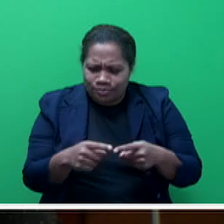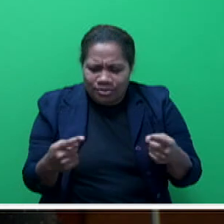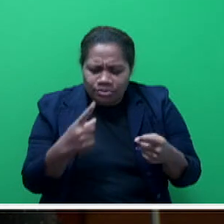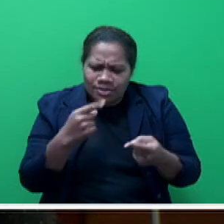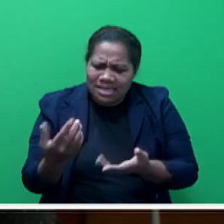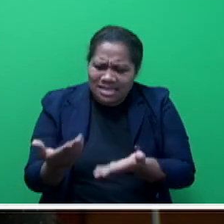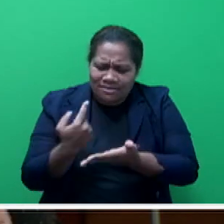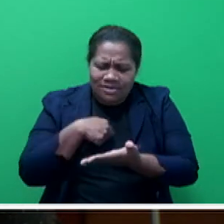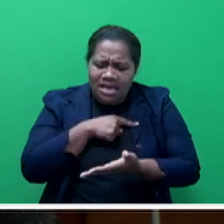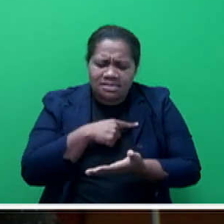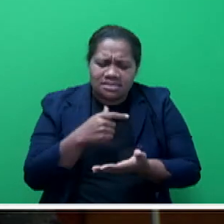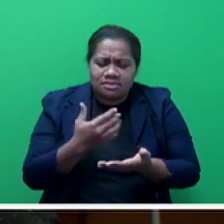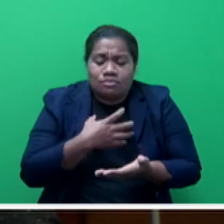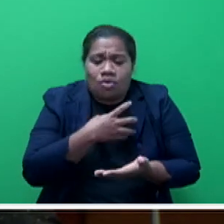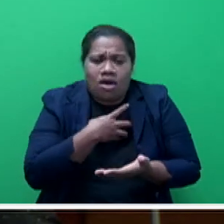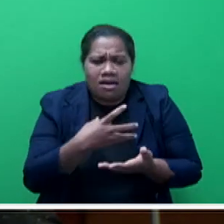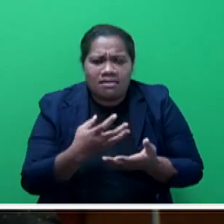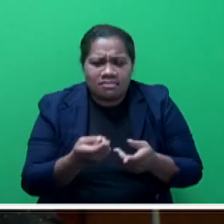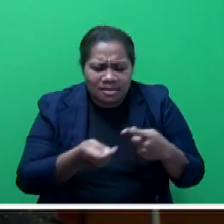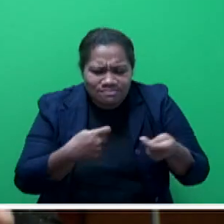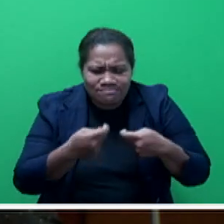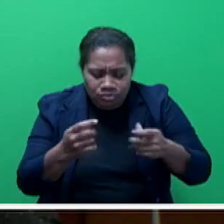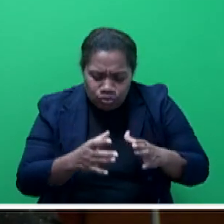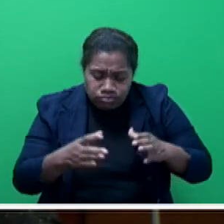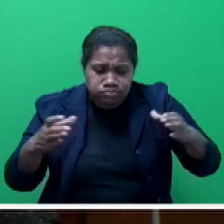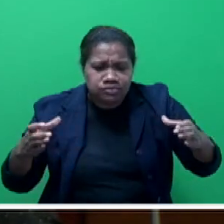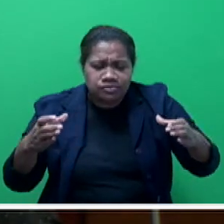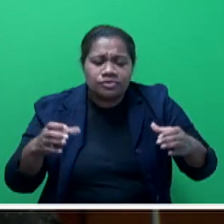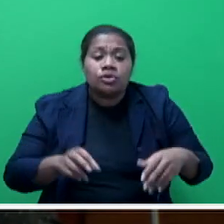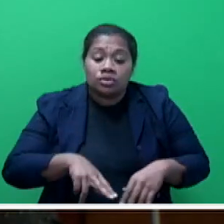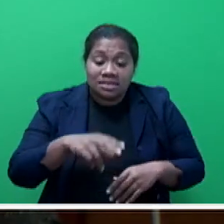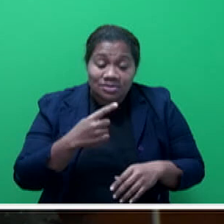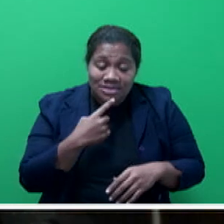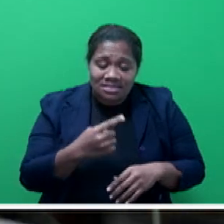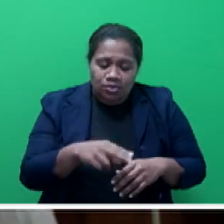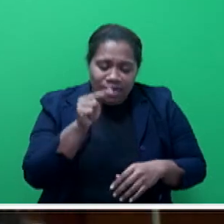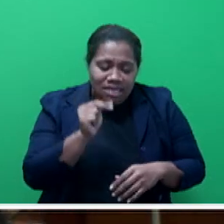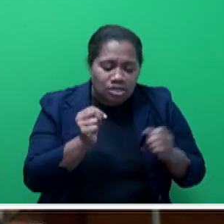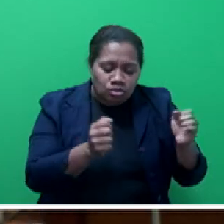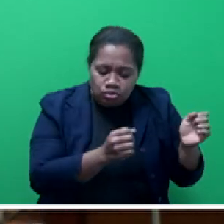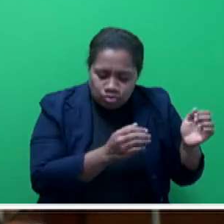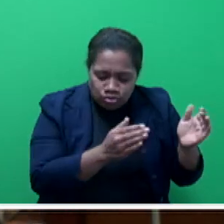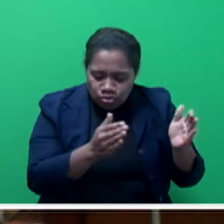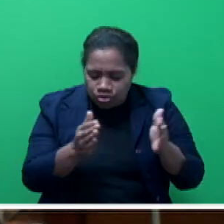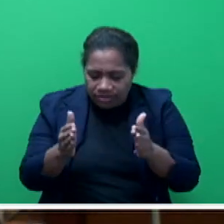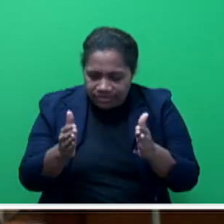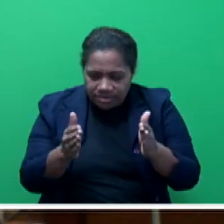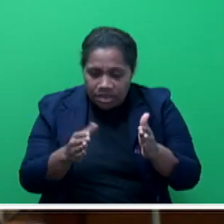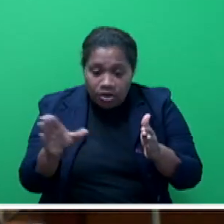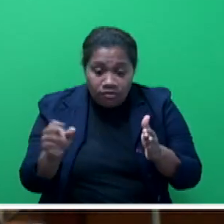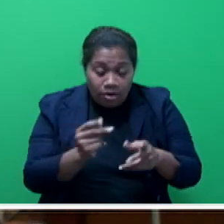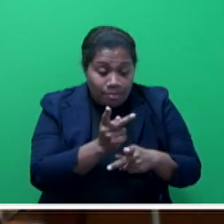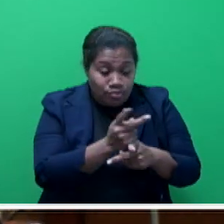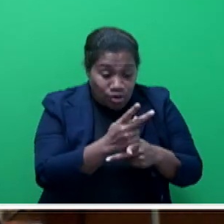additional market. To grow the market, Mr. Speaker, we need to shift our focus also from produce to